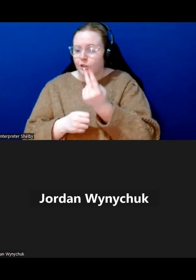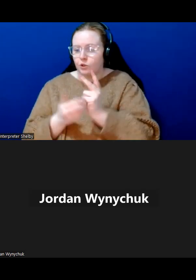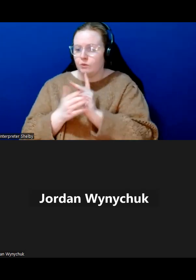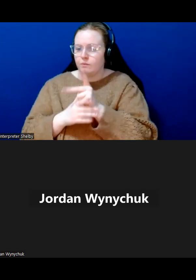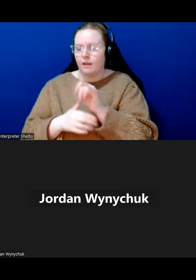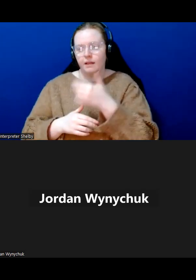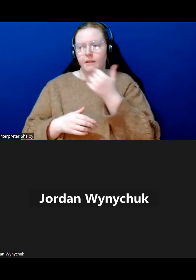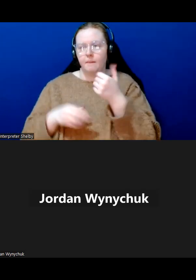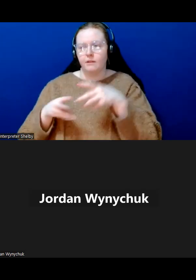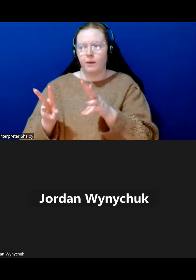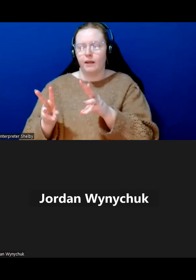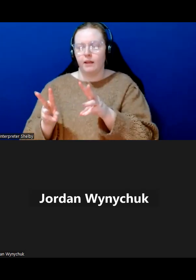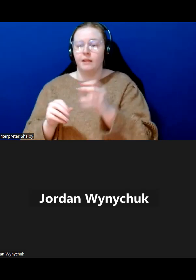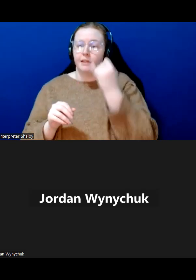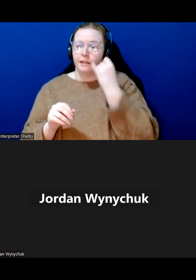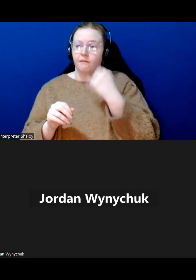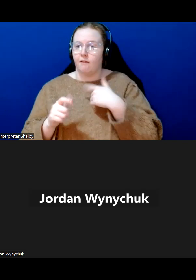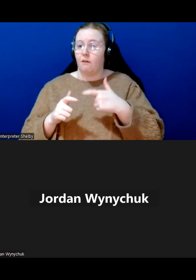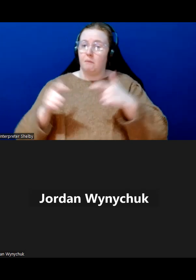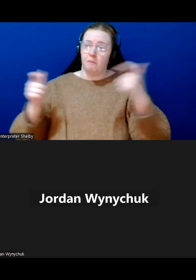the best way to go. If you have